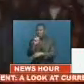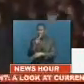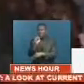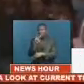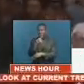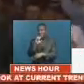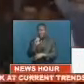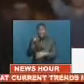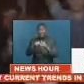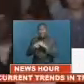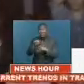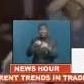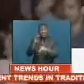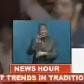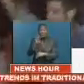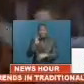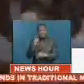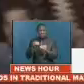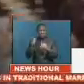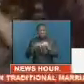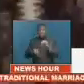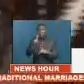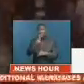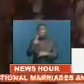lives of 400 people and forced more than